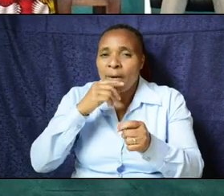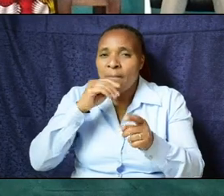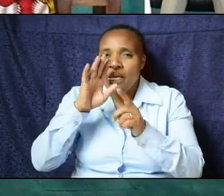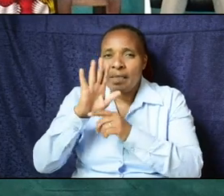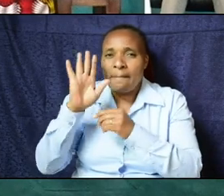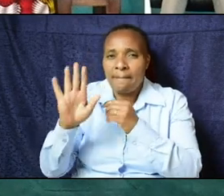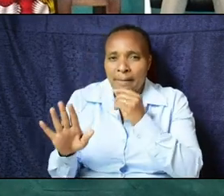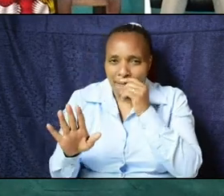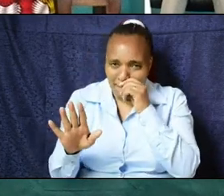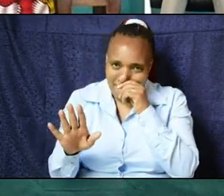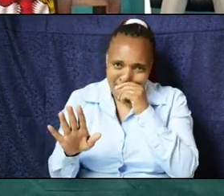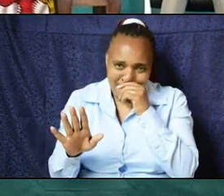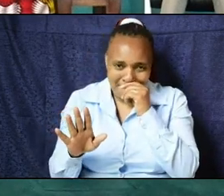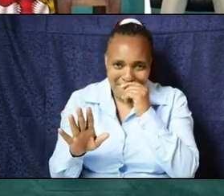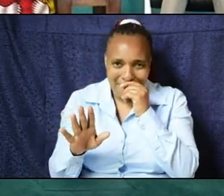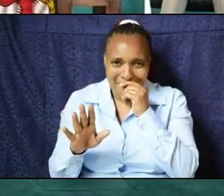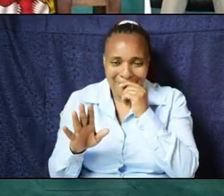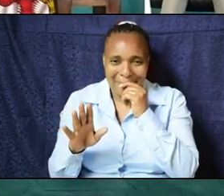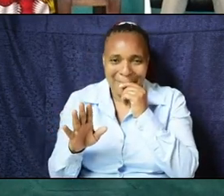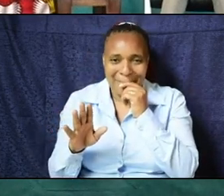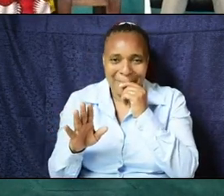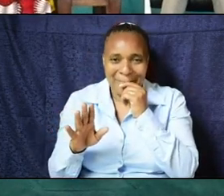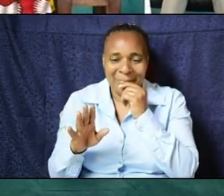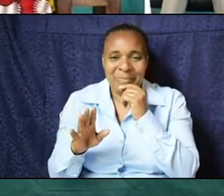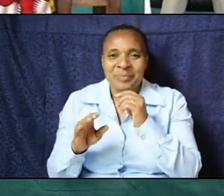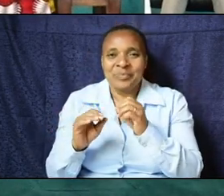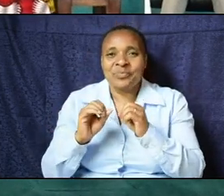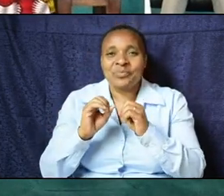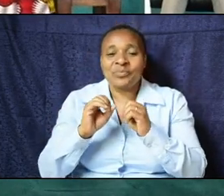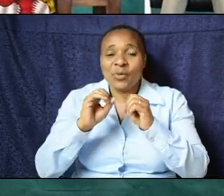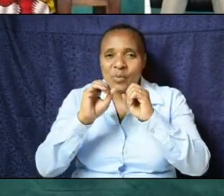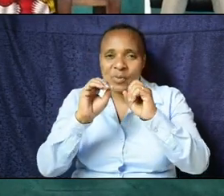brother's sense of guilt? Shamigok.